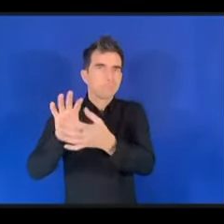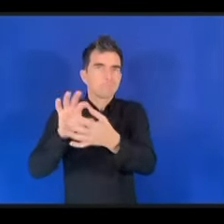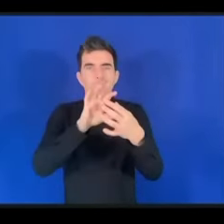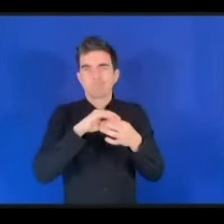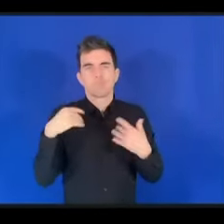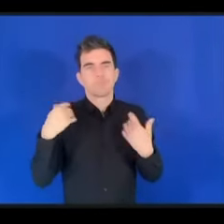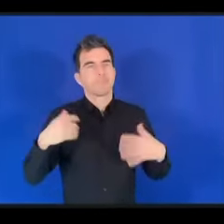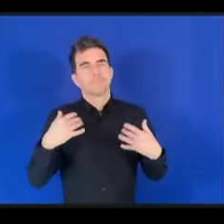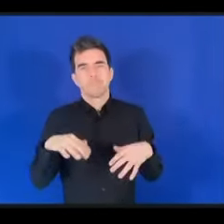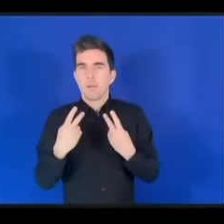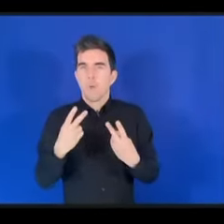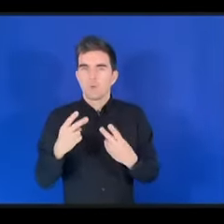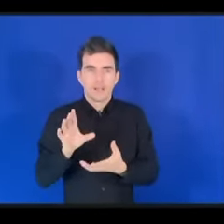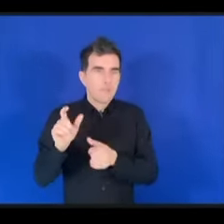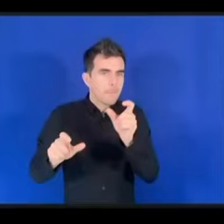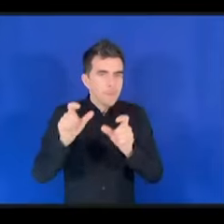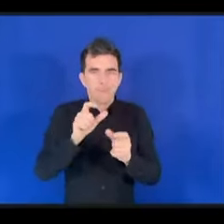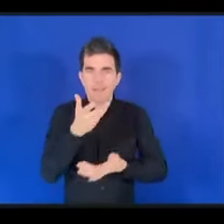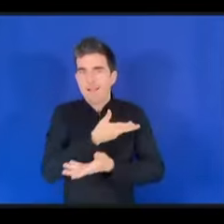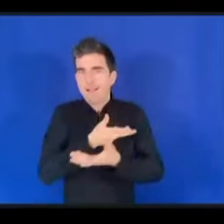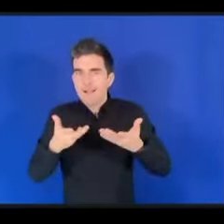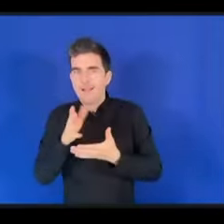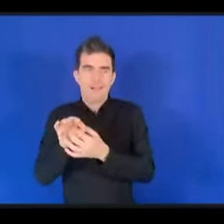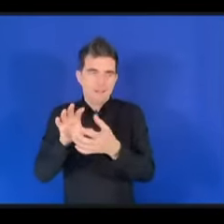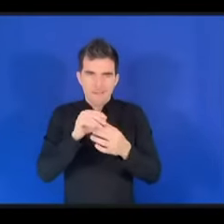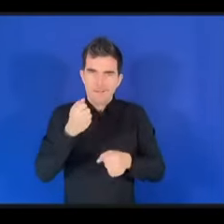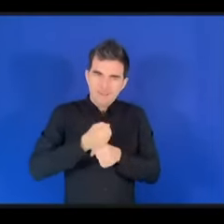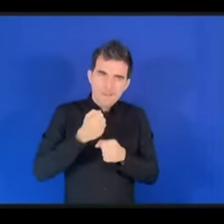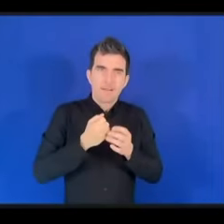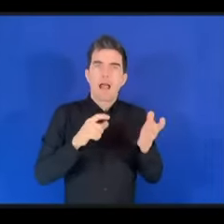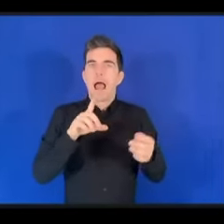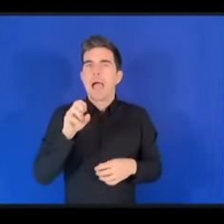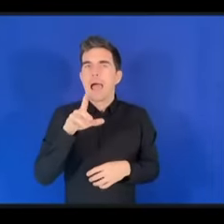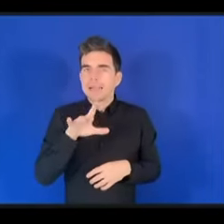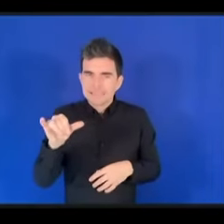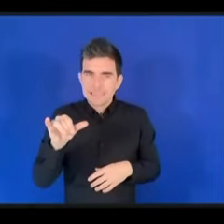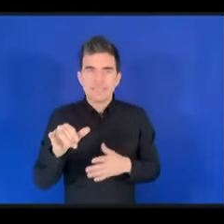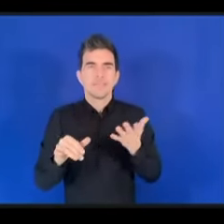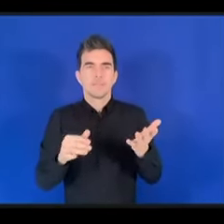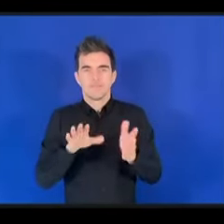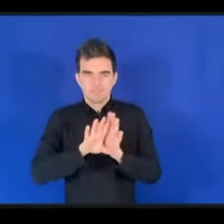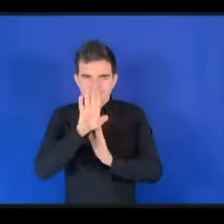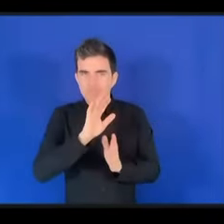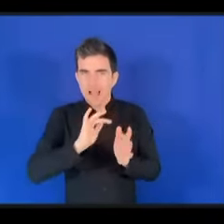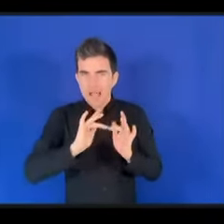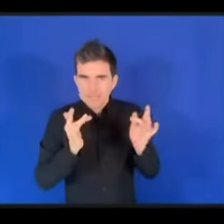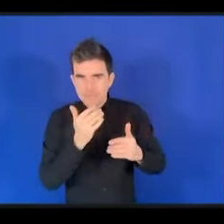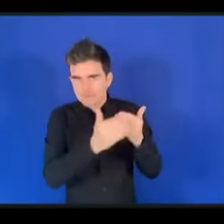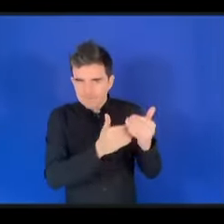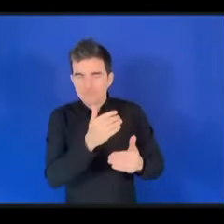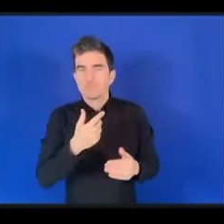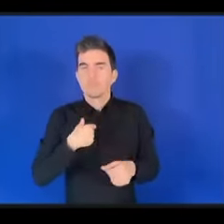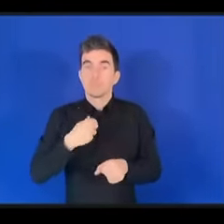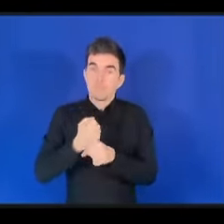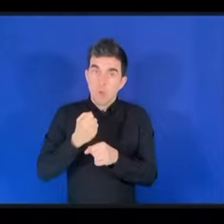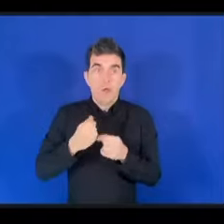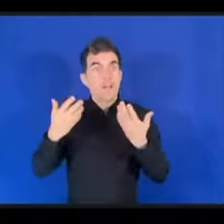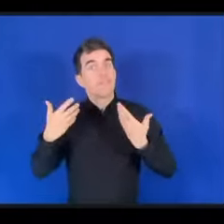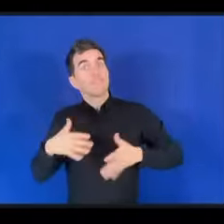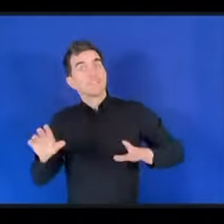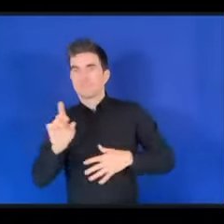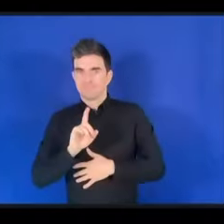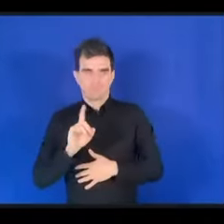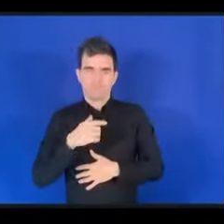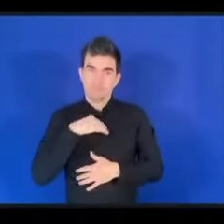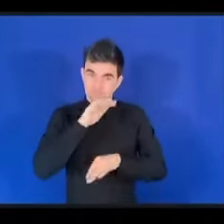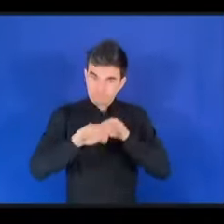of the internet. Our work is not done, and I invite you to continue it. Thank you. Thank you very much,